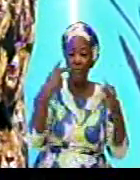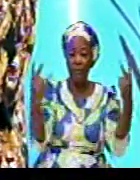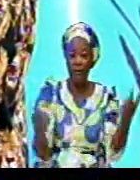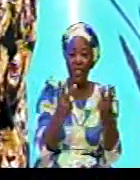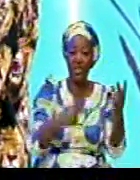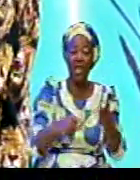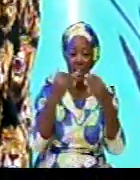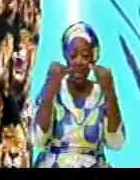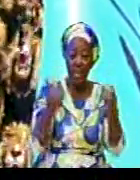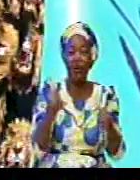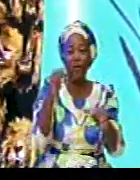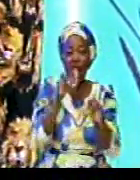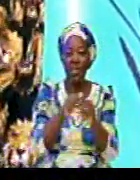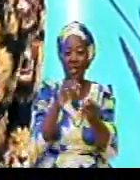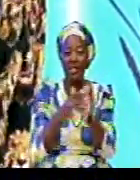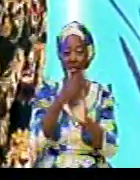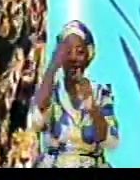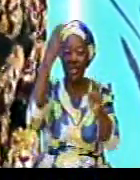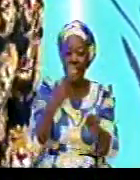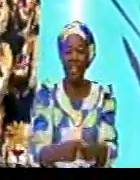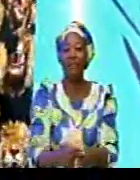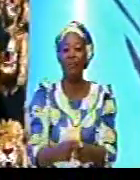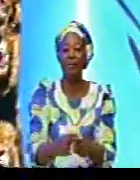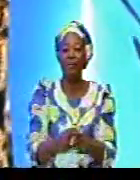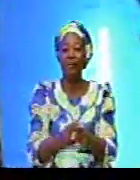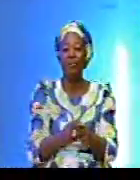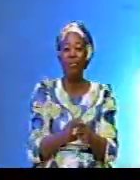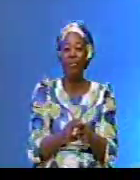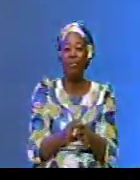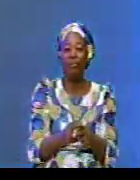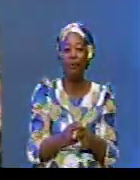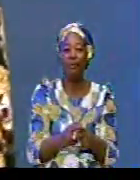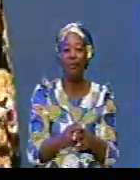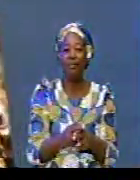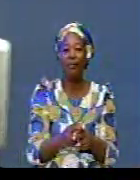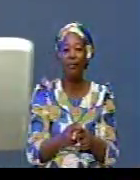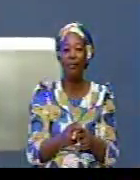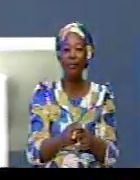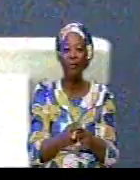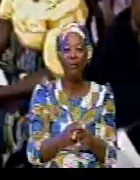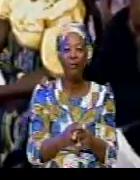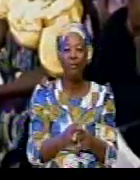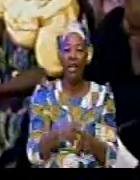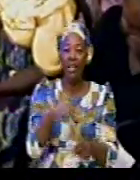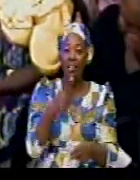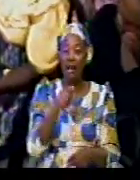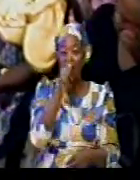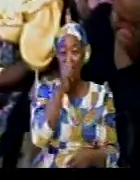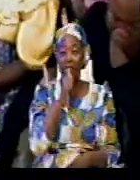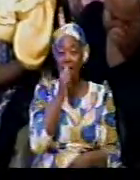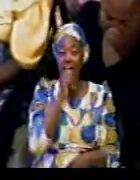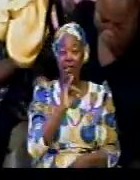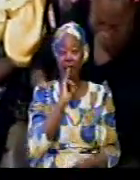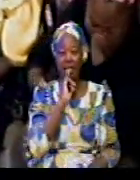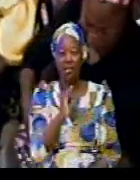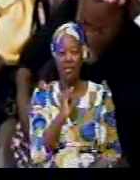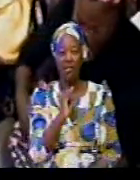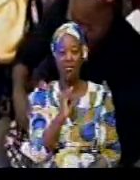The Lord has given you transformation and victory already in Jesus'